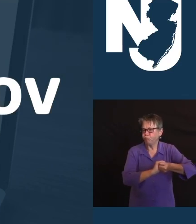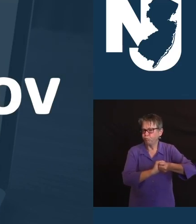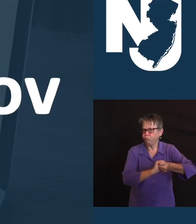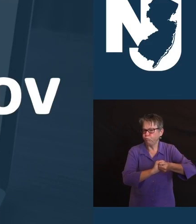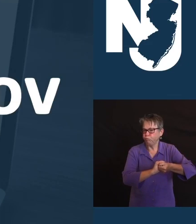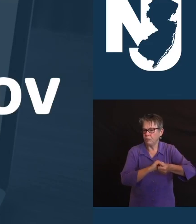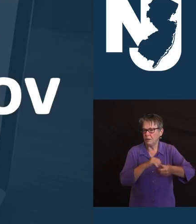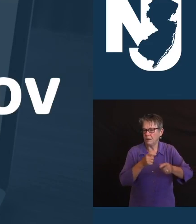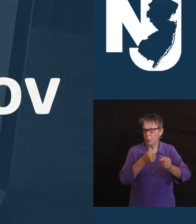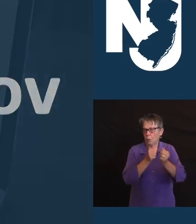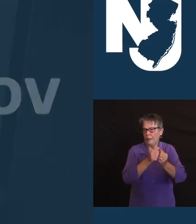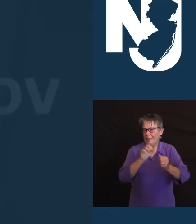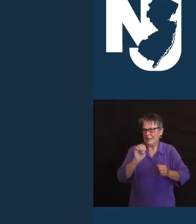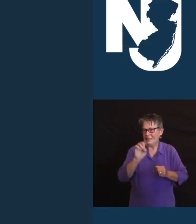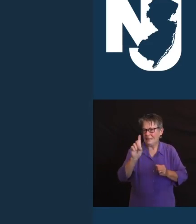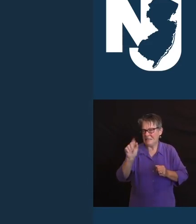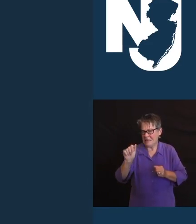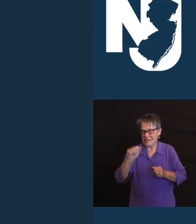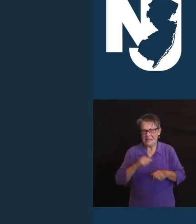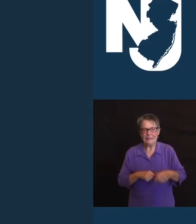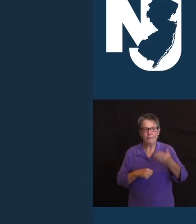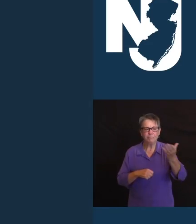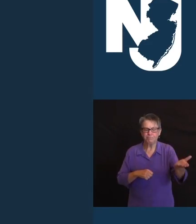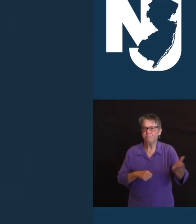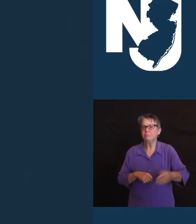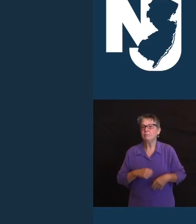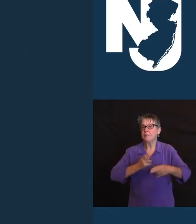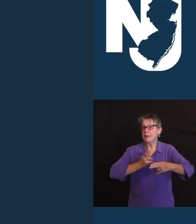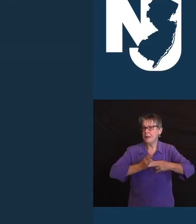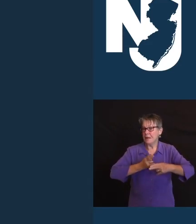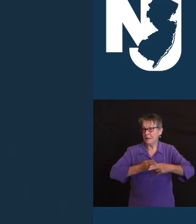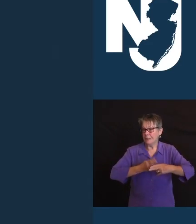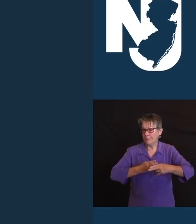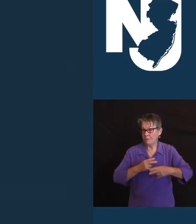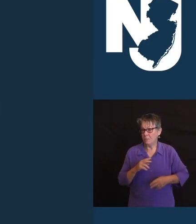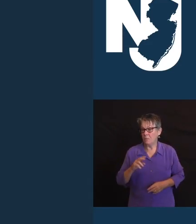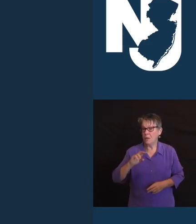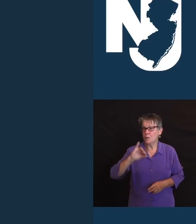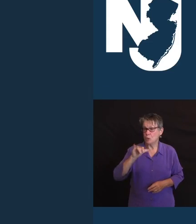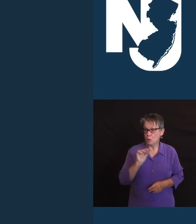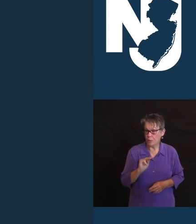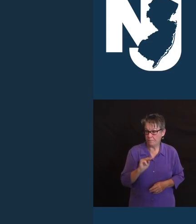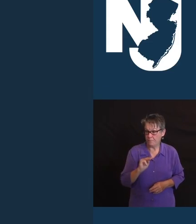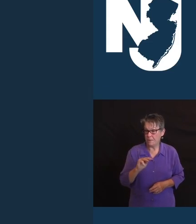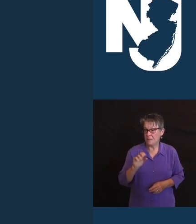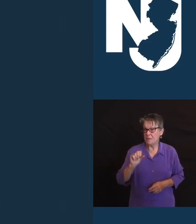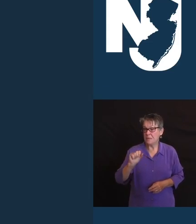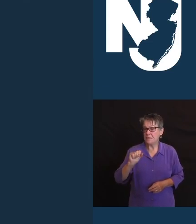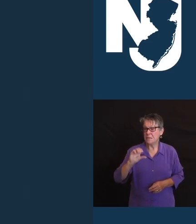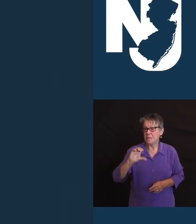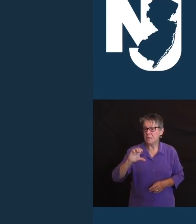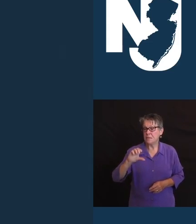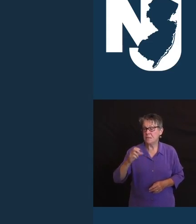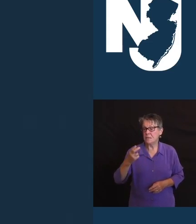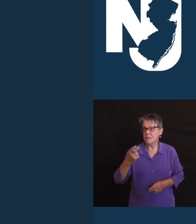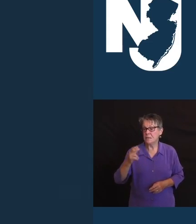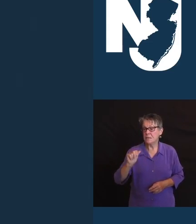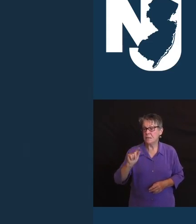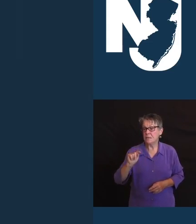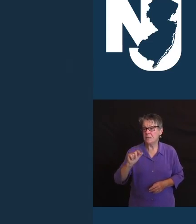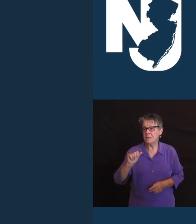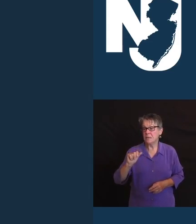emerge from this pandemic. This is Jim Schatzel, president of Team Life a Colts